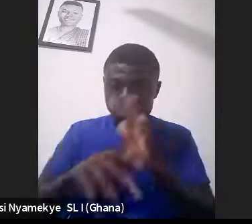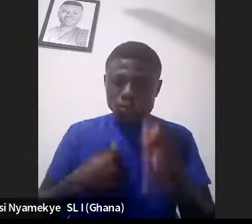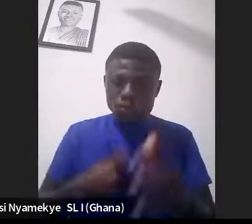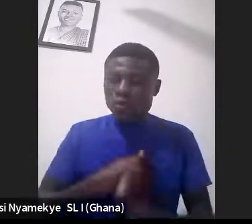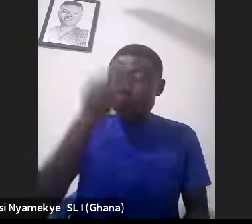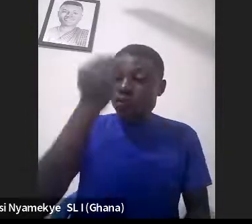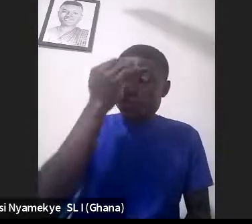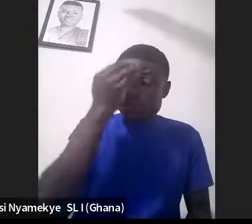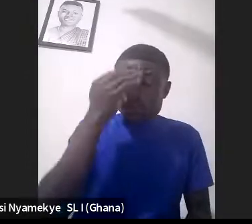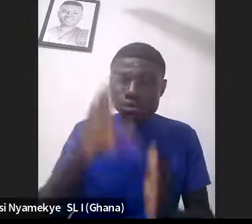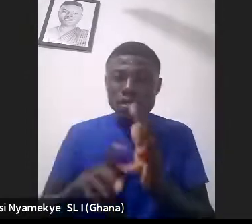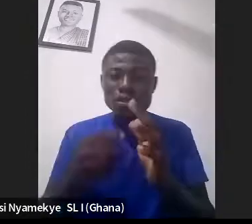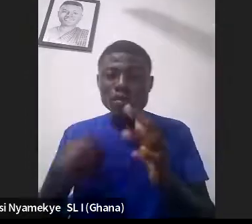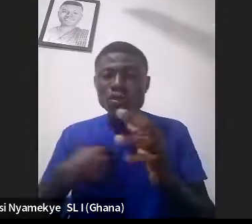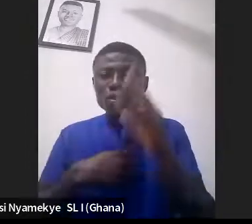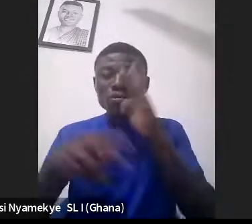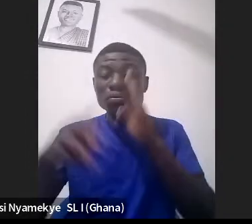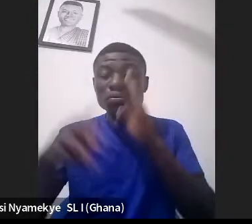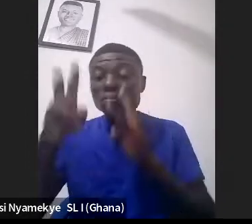we cried. It was,